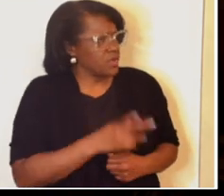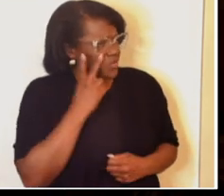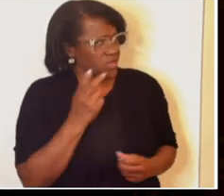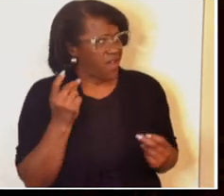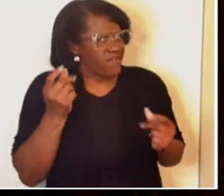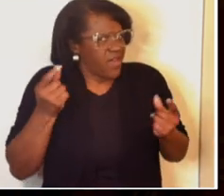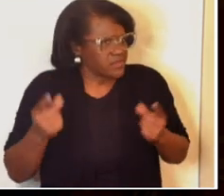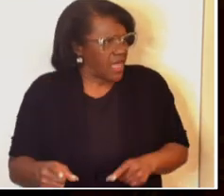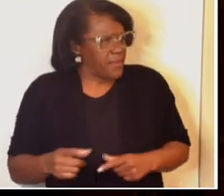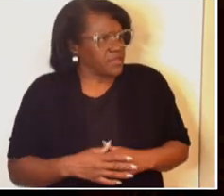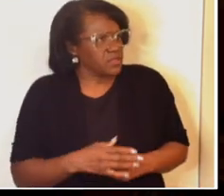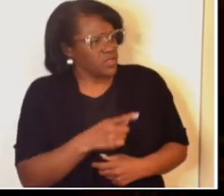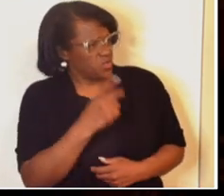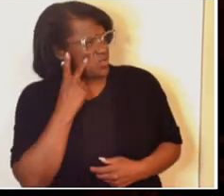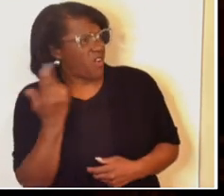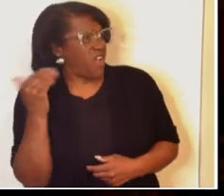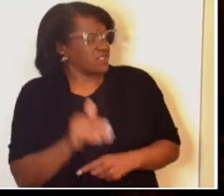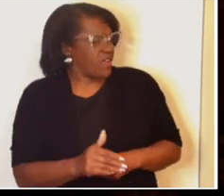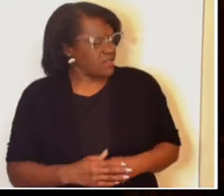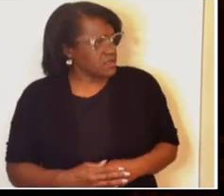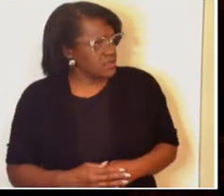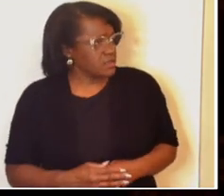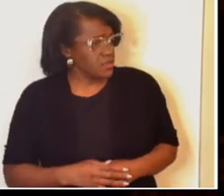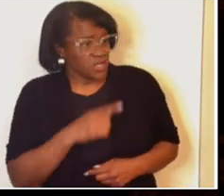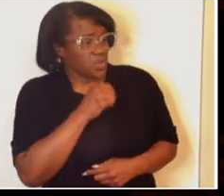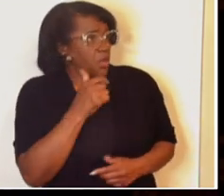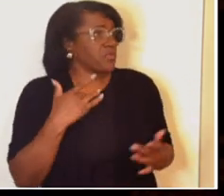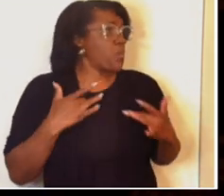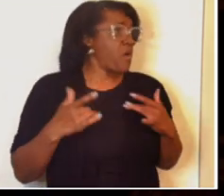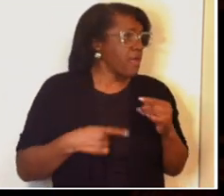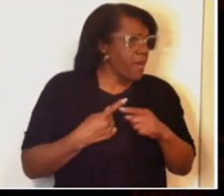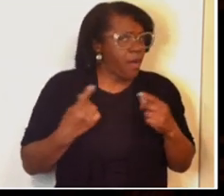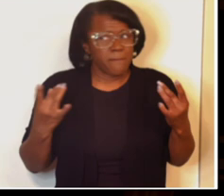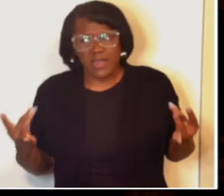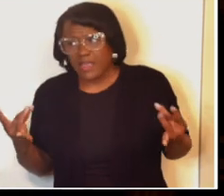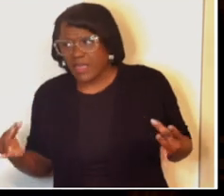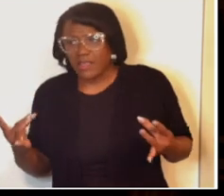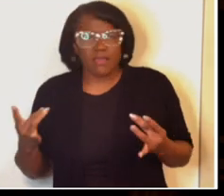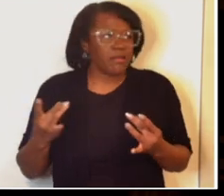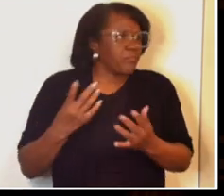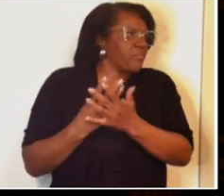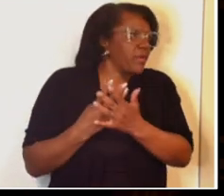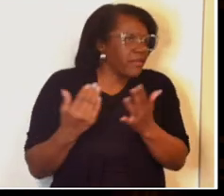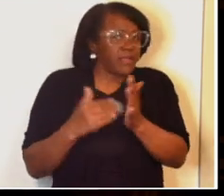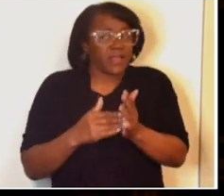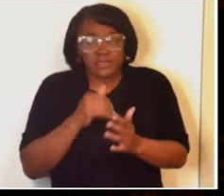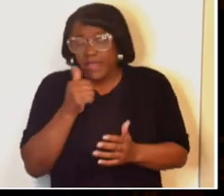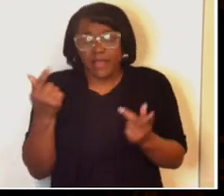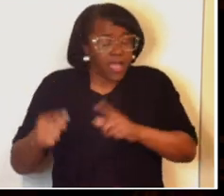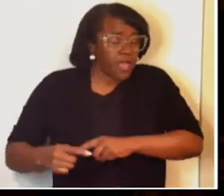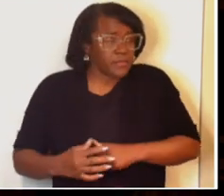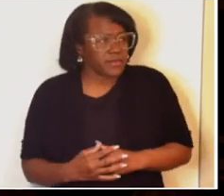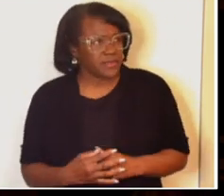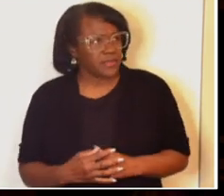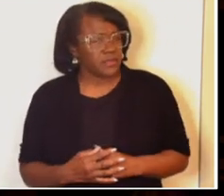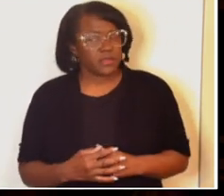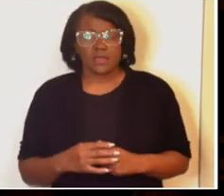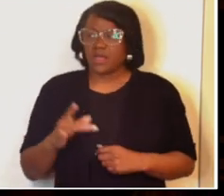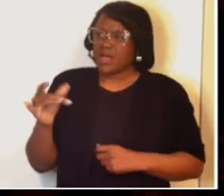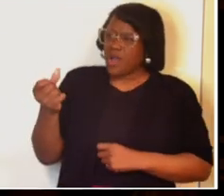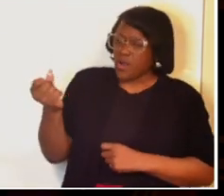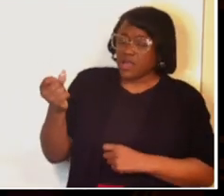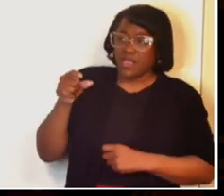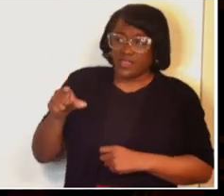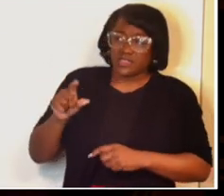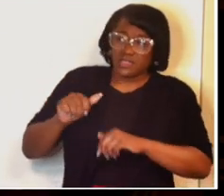saw last night. You won't have to worry about meditating at the precinct again. It's not going to happen." "Wait a minute. This is how it works. This morning, I